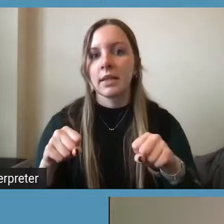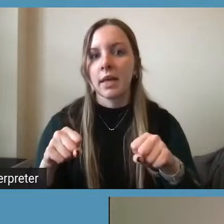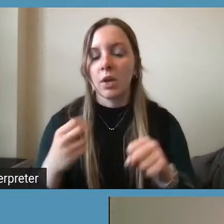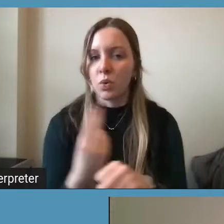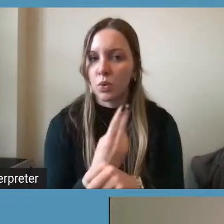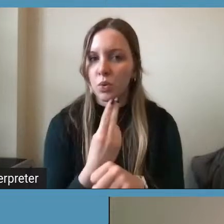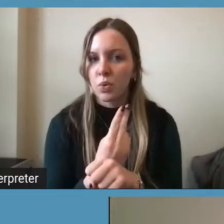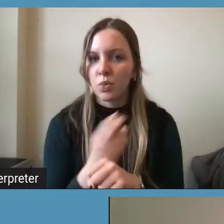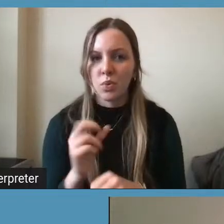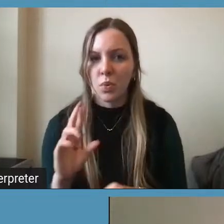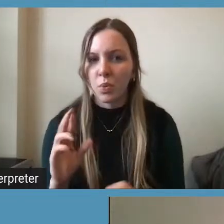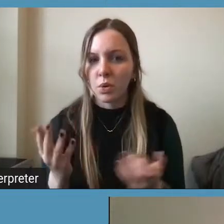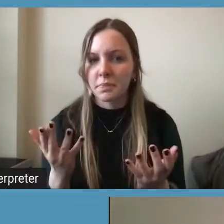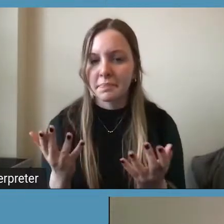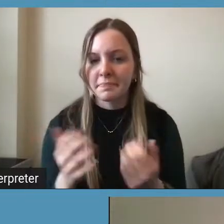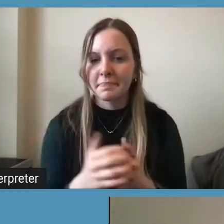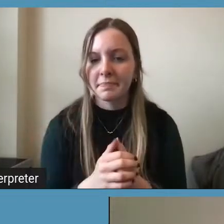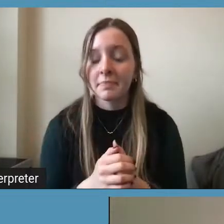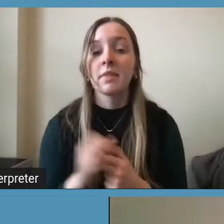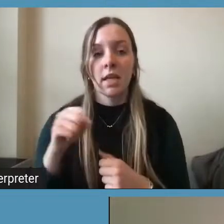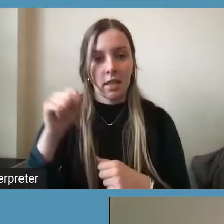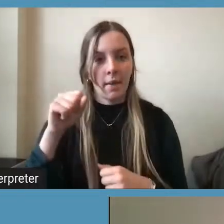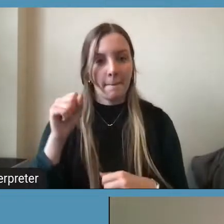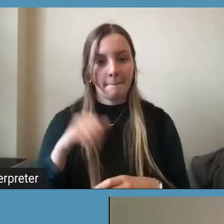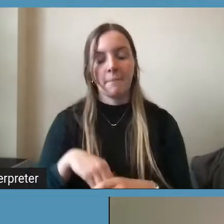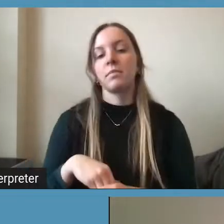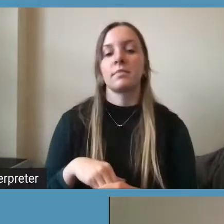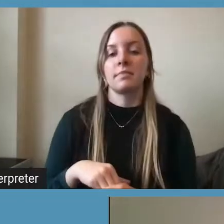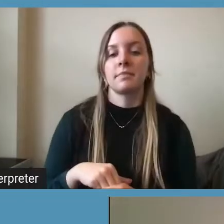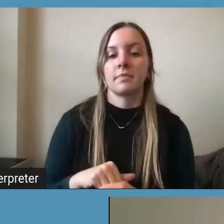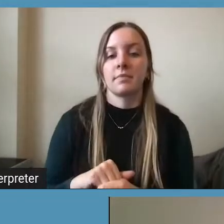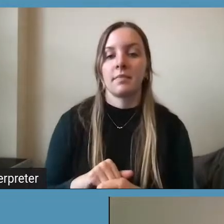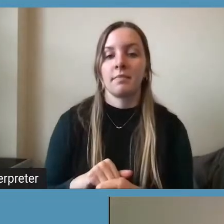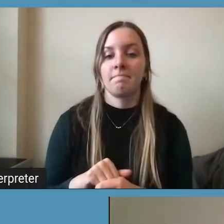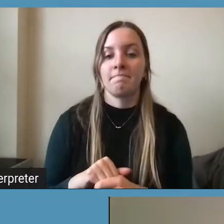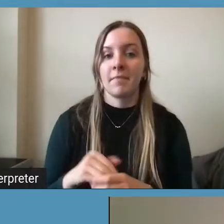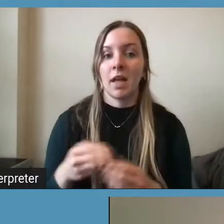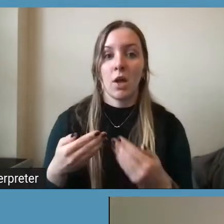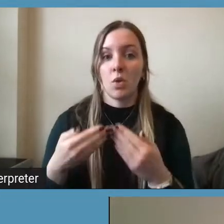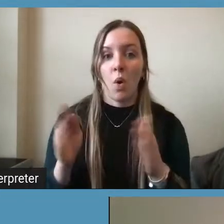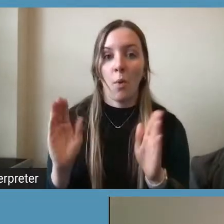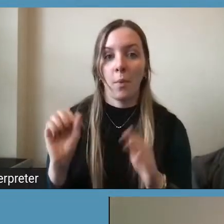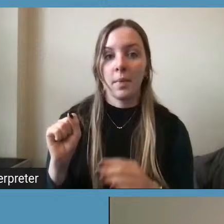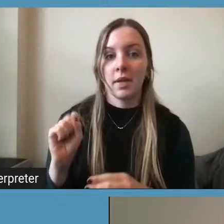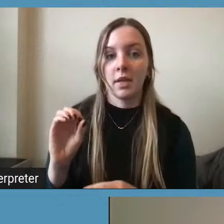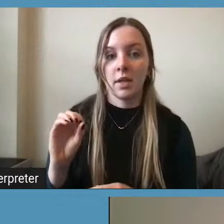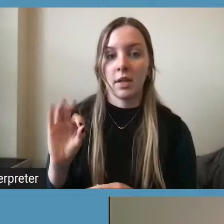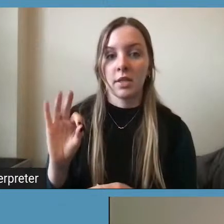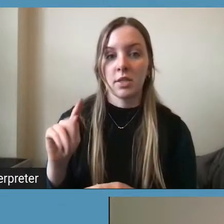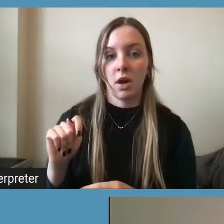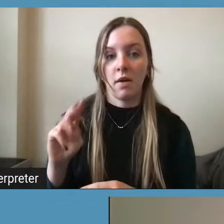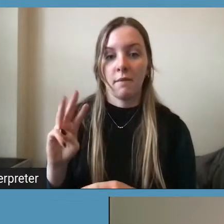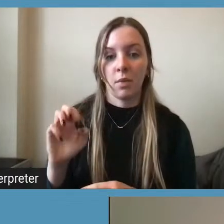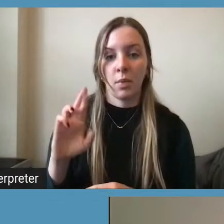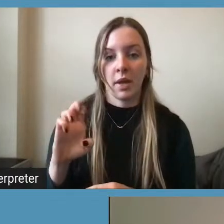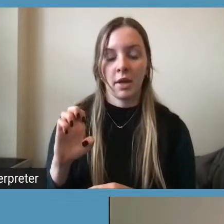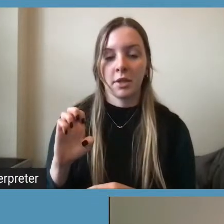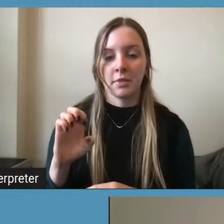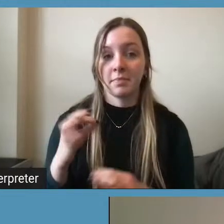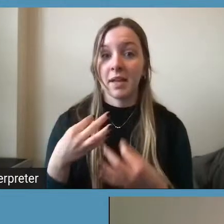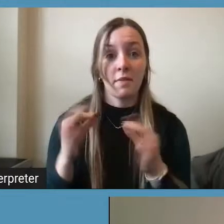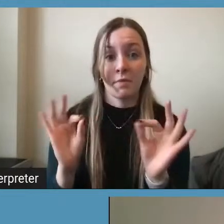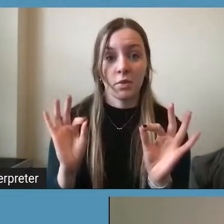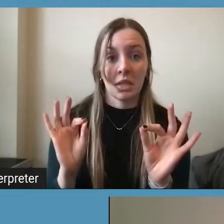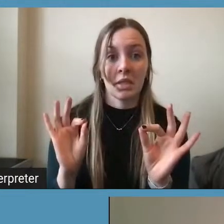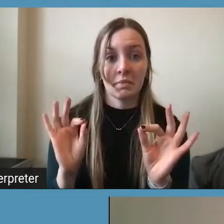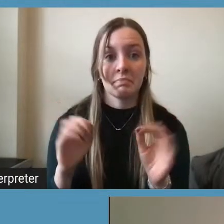Smithsonian, or multiple points? Right. It's open source software. It's free. There will be a GitHub